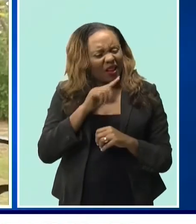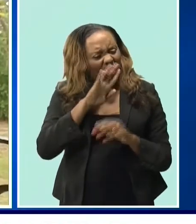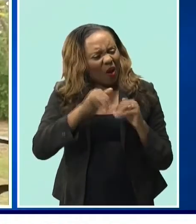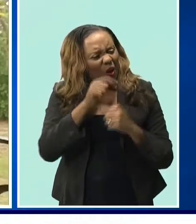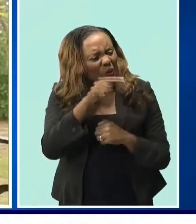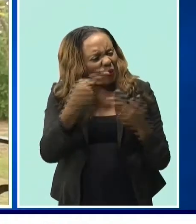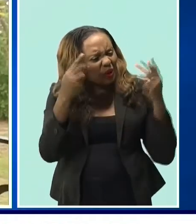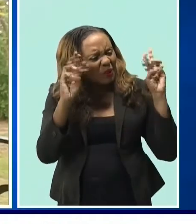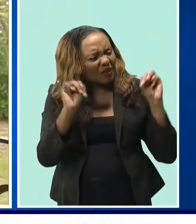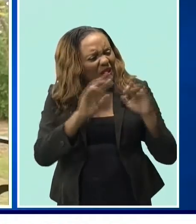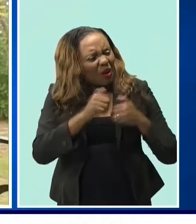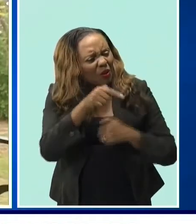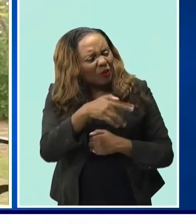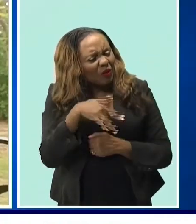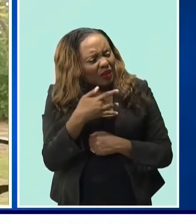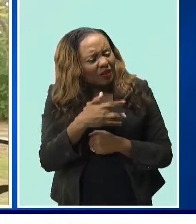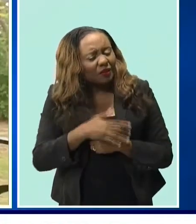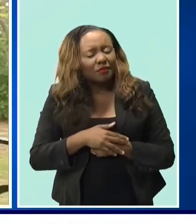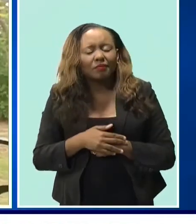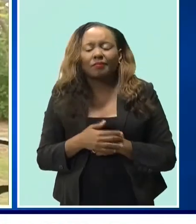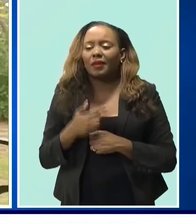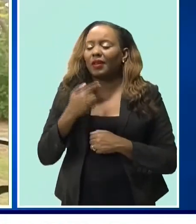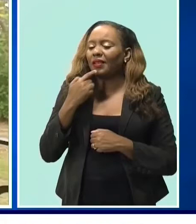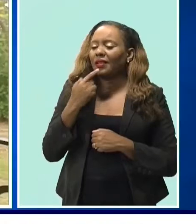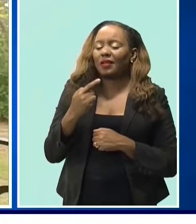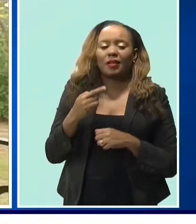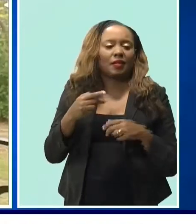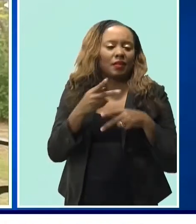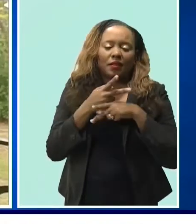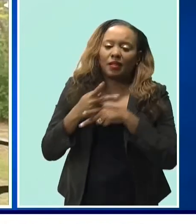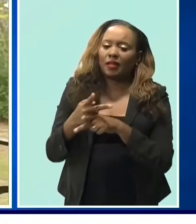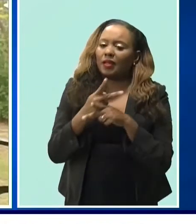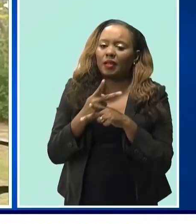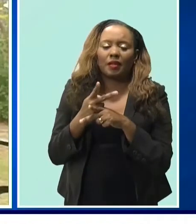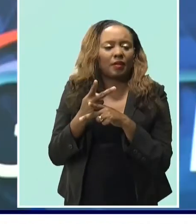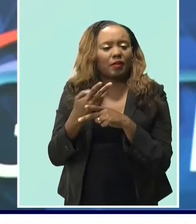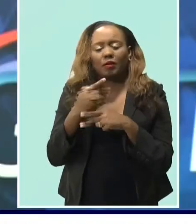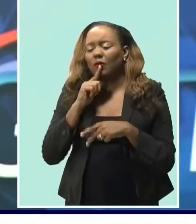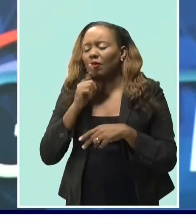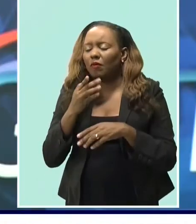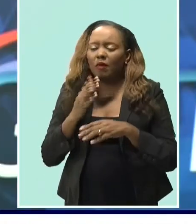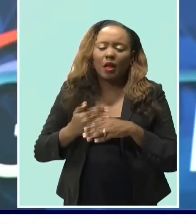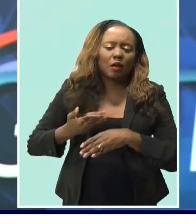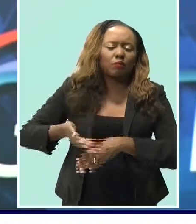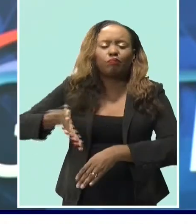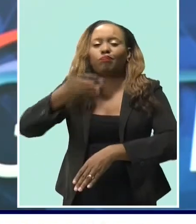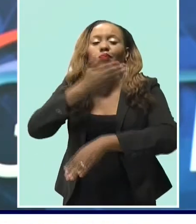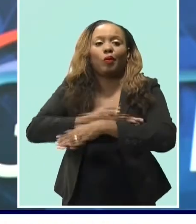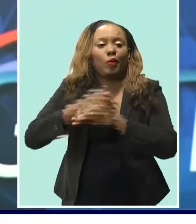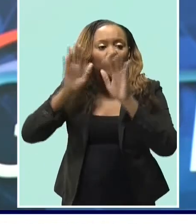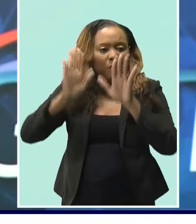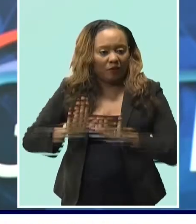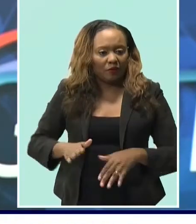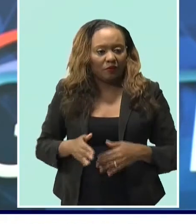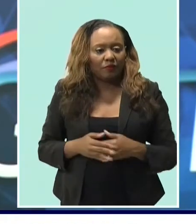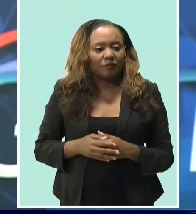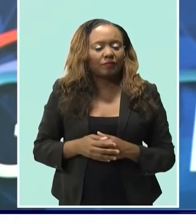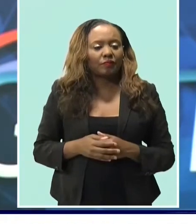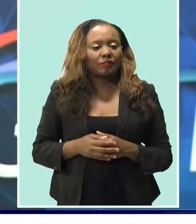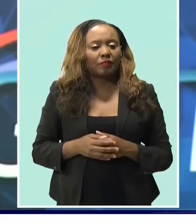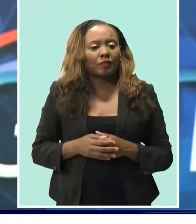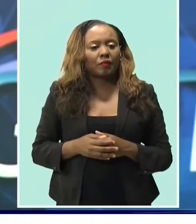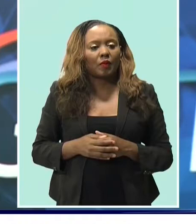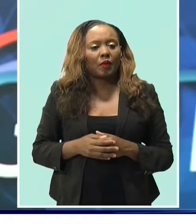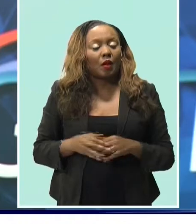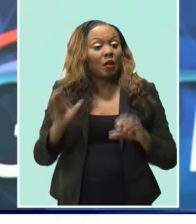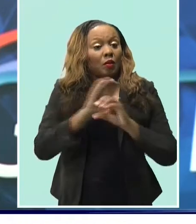was it, that the care could only be equaled, not bettered. Well, no decision has been taken at this time